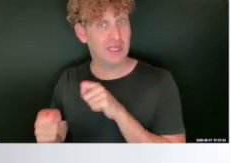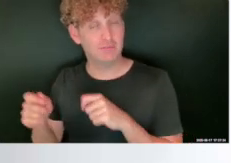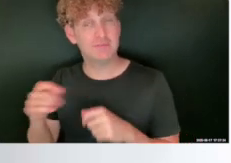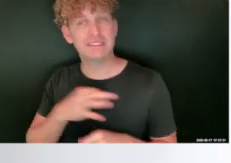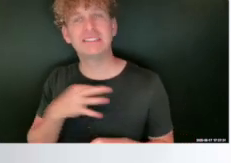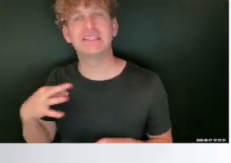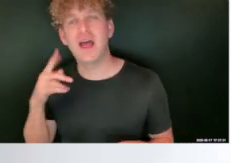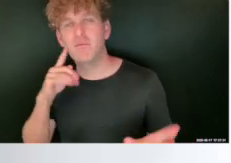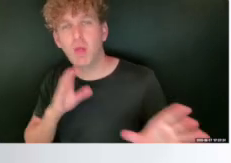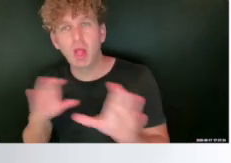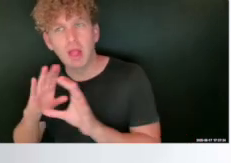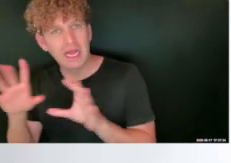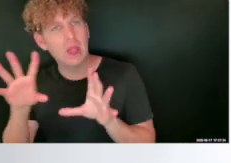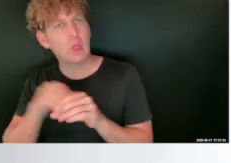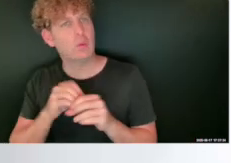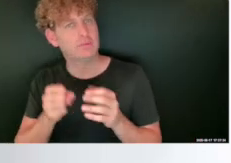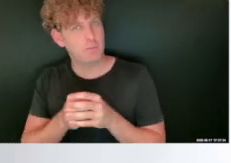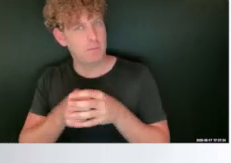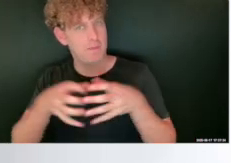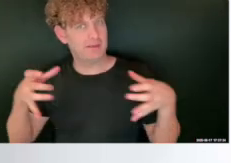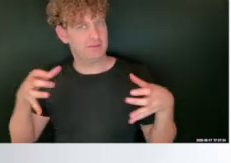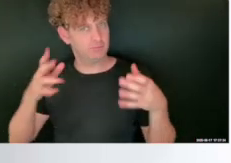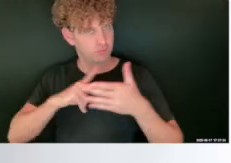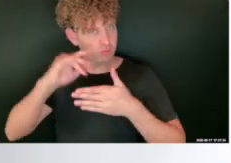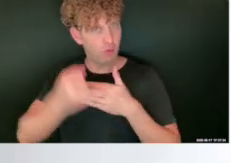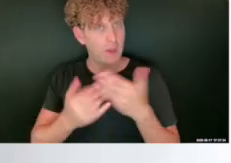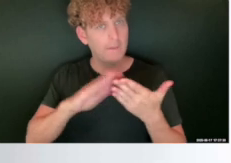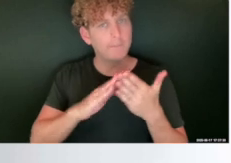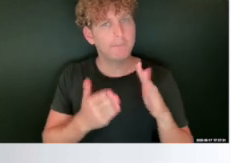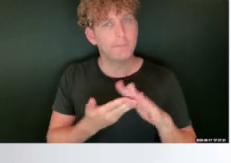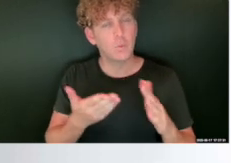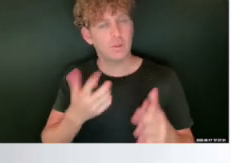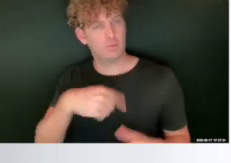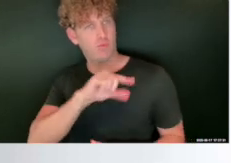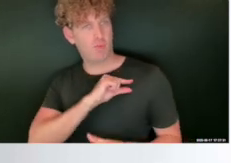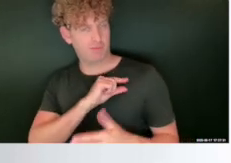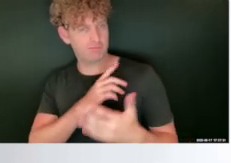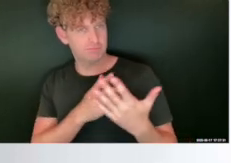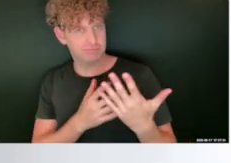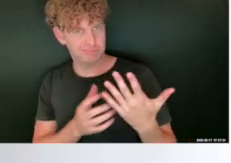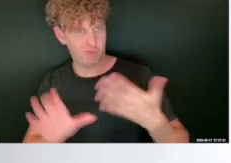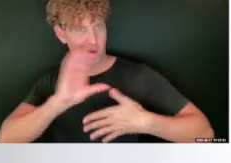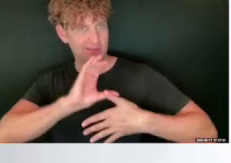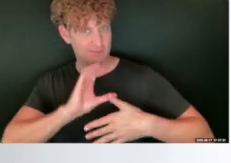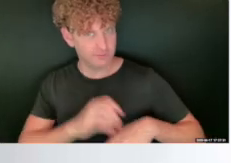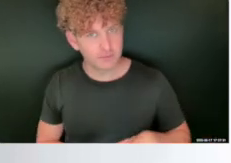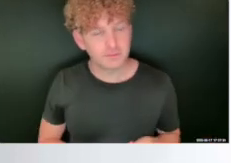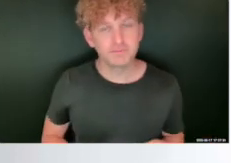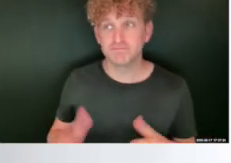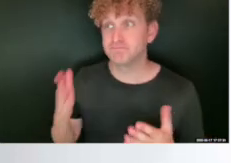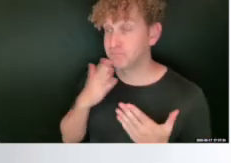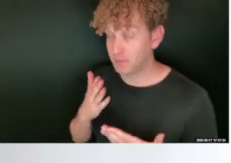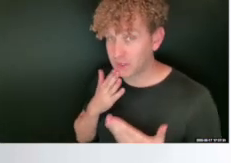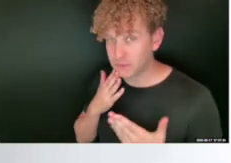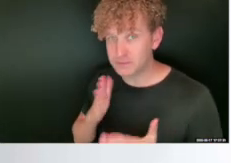joint request for applications in 2023 and launched by September of